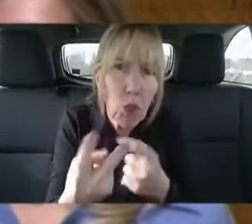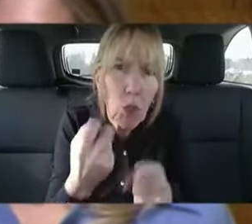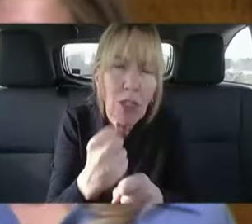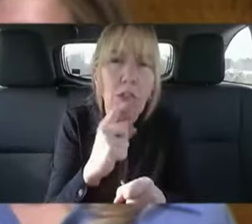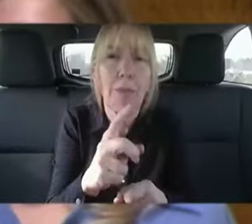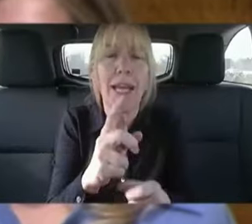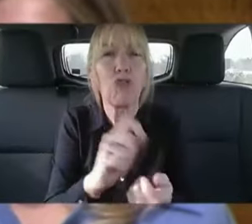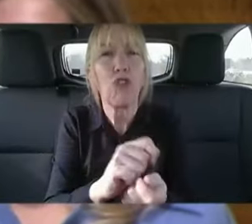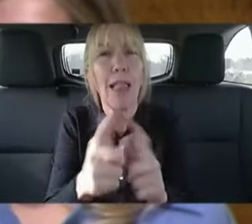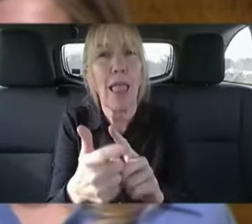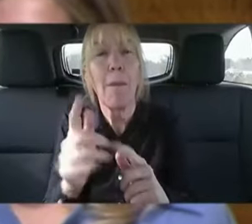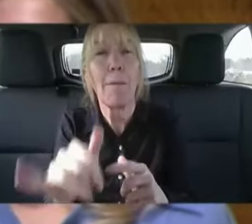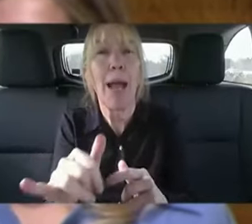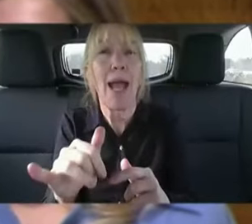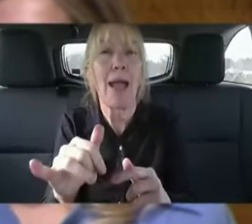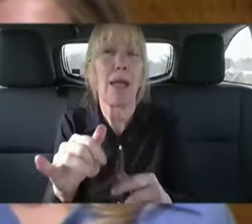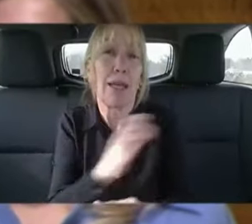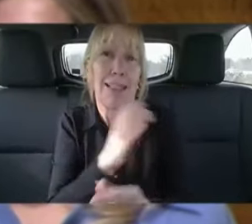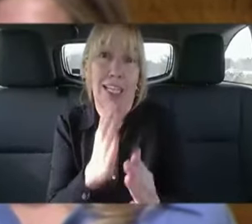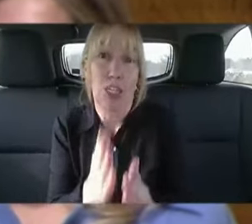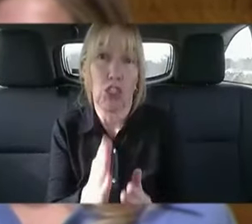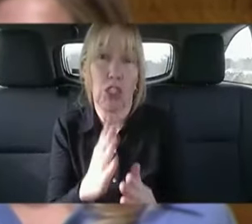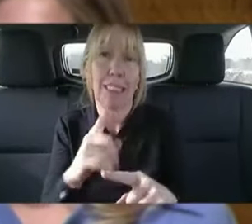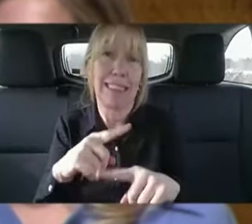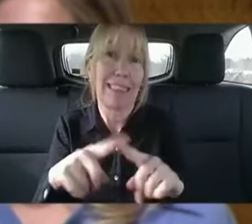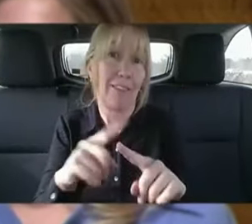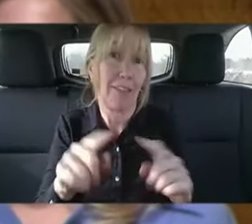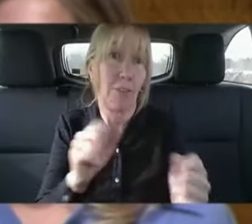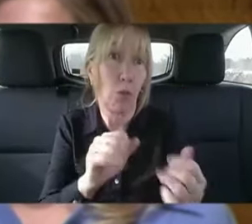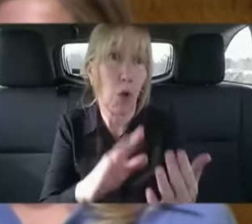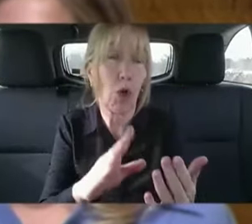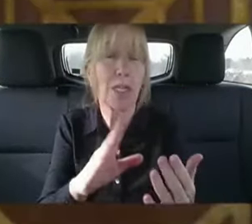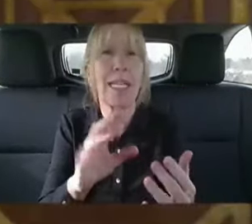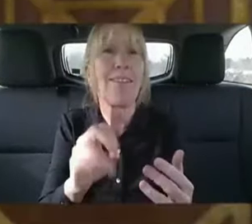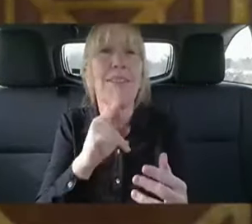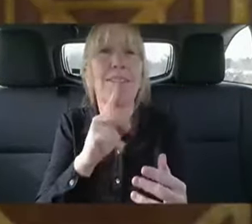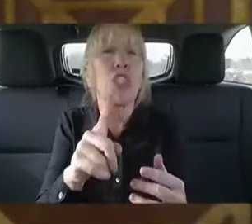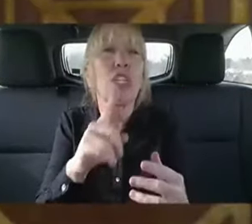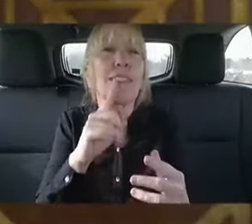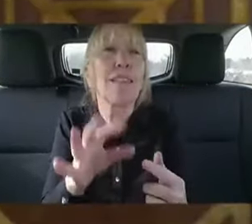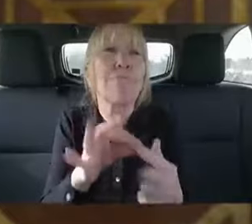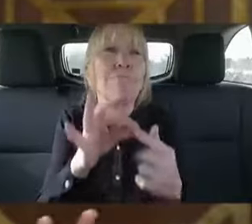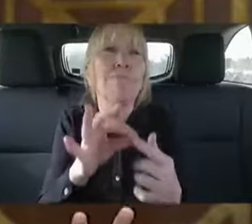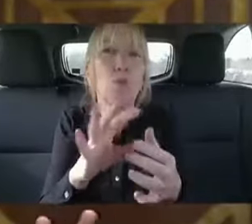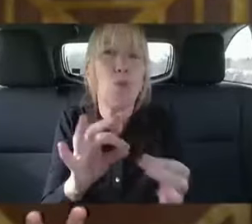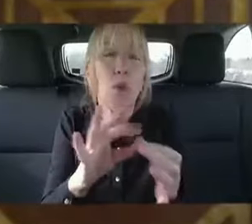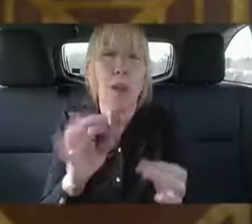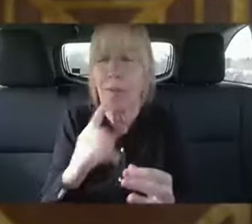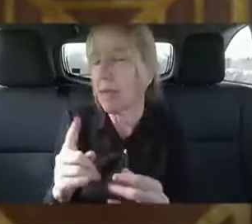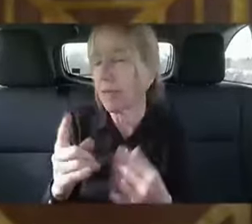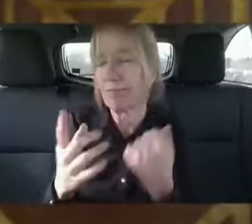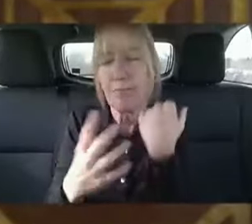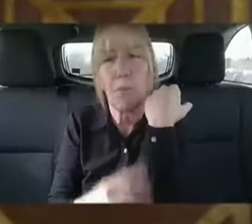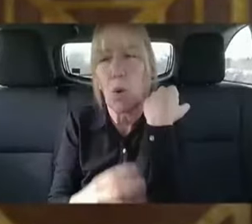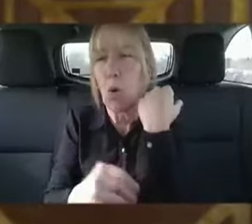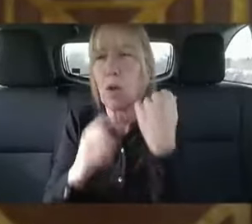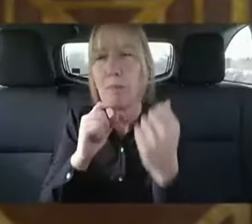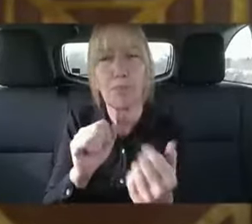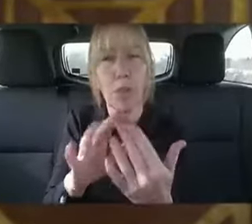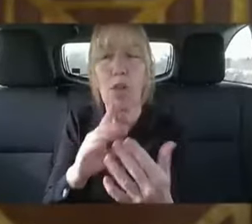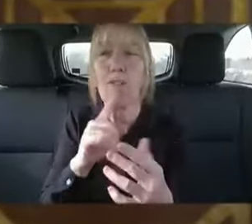by clinicians into different approaches, even if it's empiric? Very, very poorly. I think the broader sort of provider